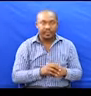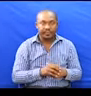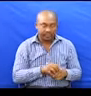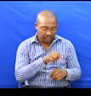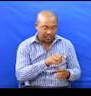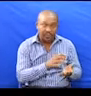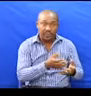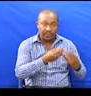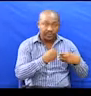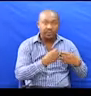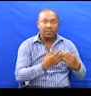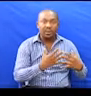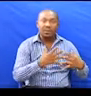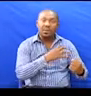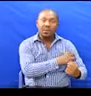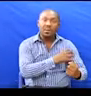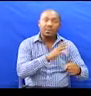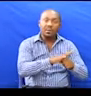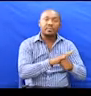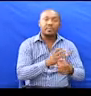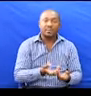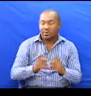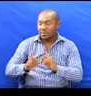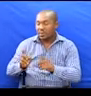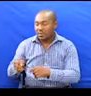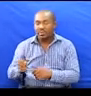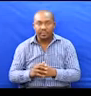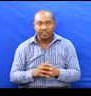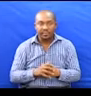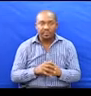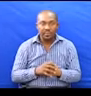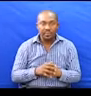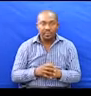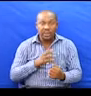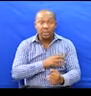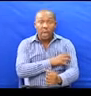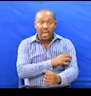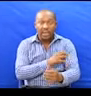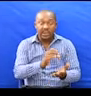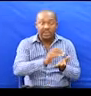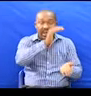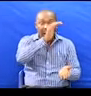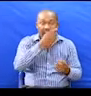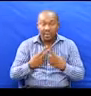and what? Lipid. Lipid provide energy which is higher in amount as compared with